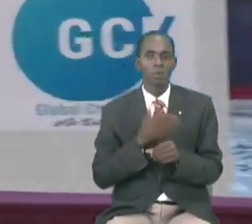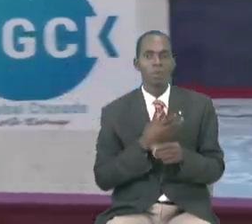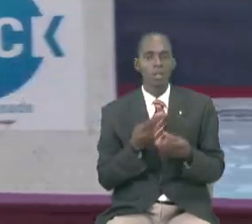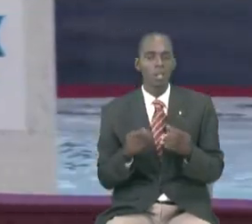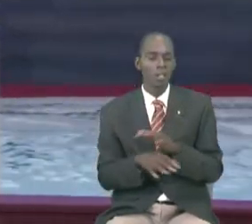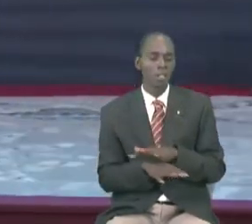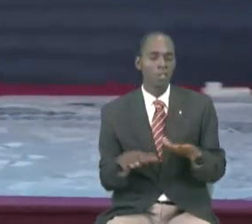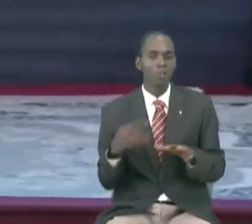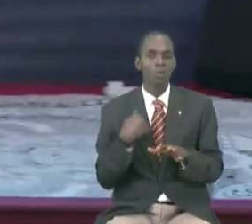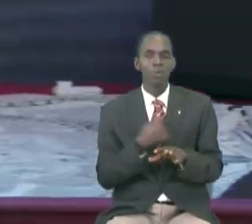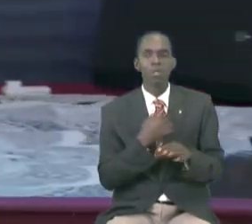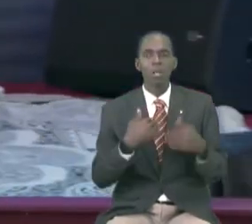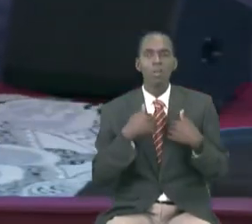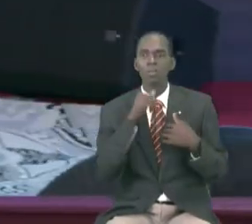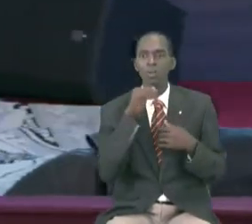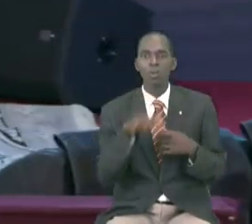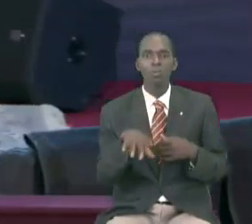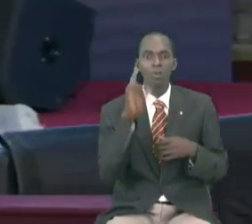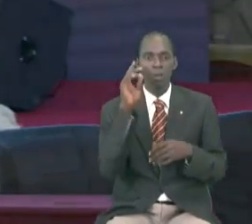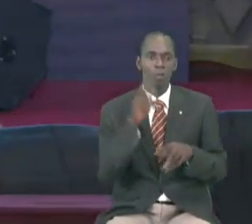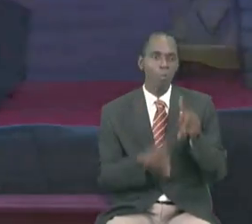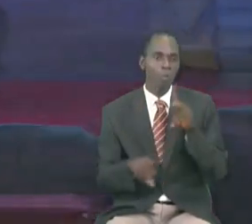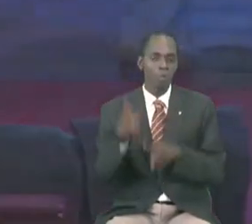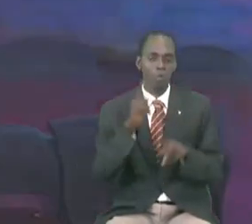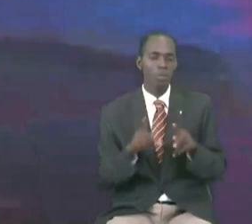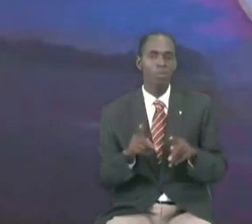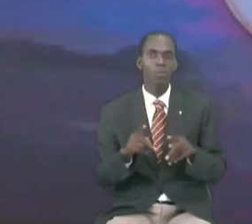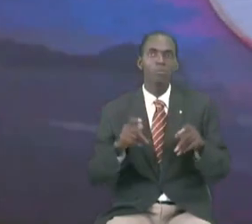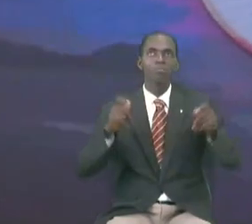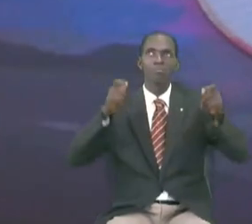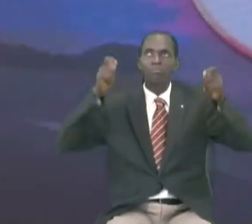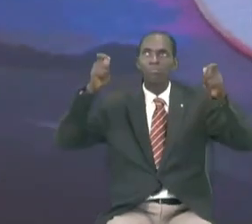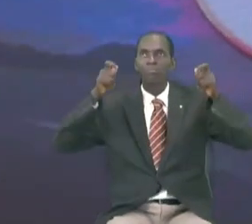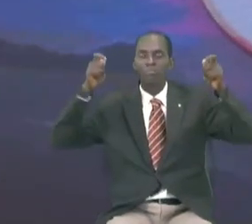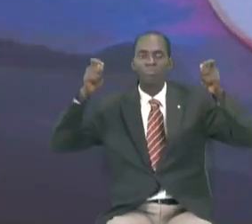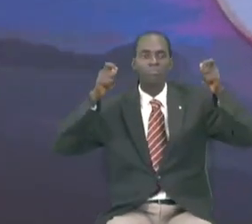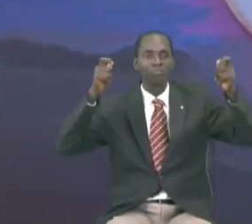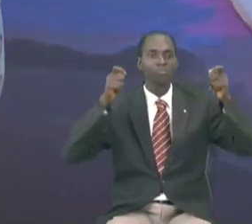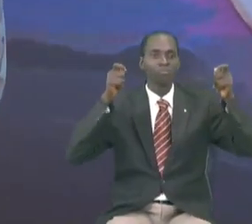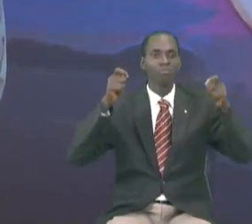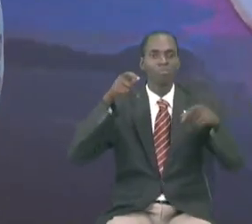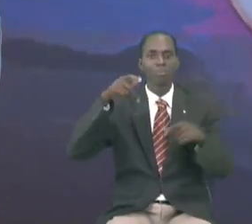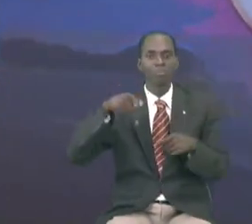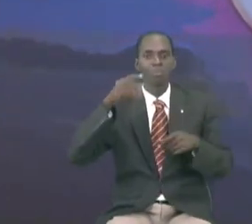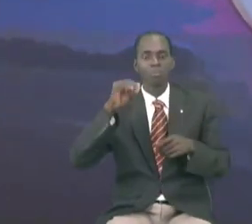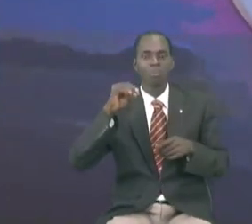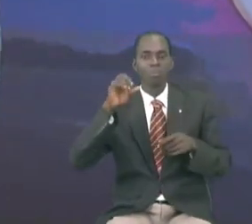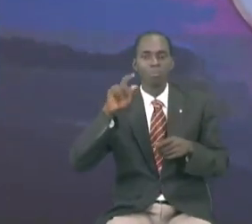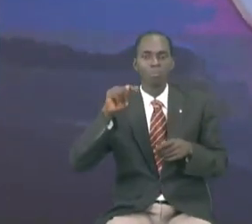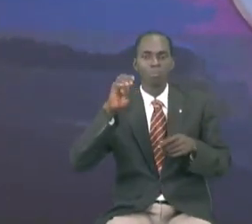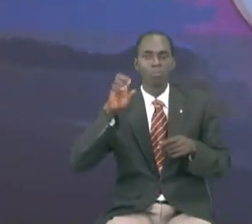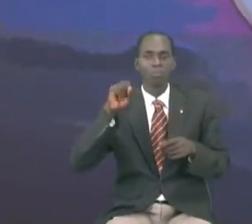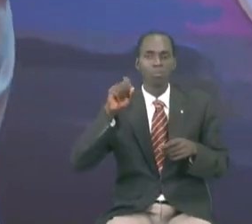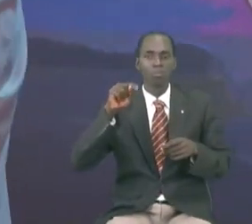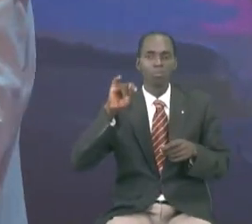and came to that place. And the church, because the church is different. The church is not the world. The world is